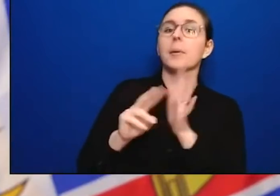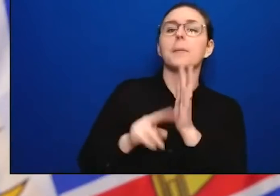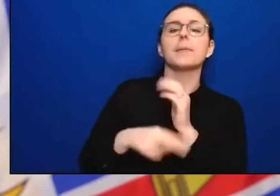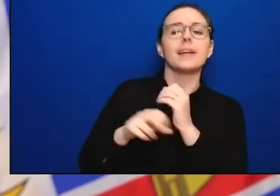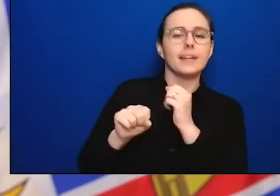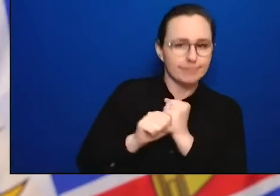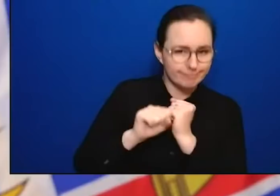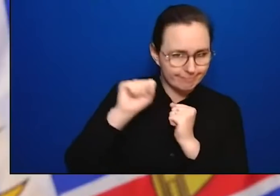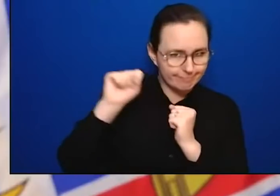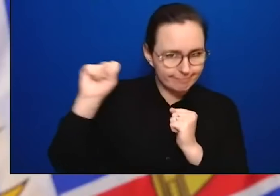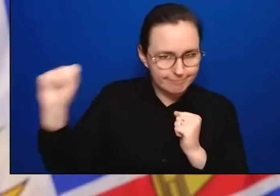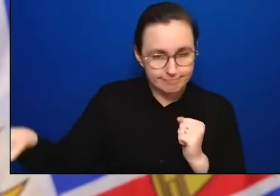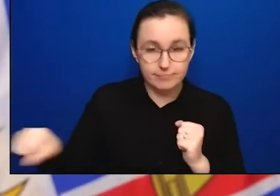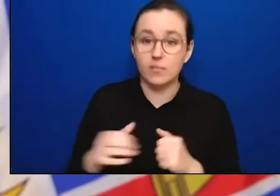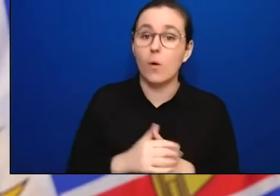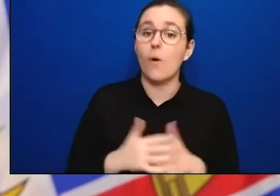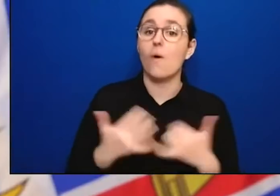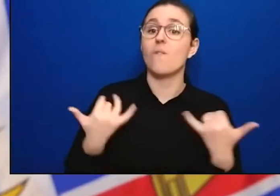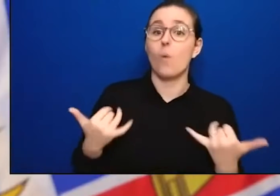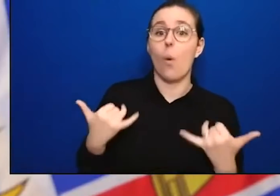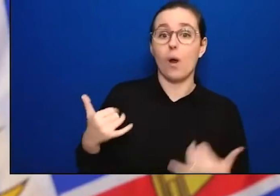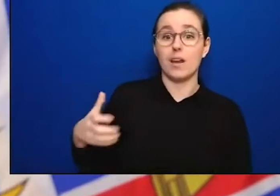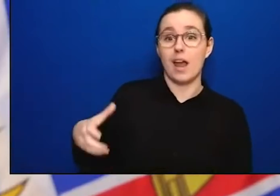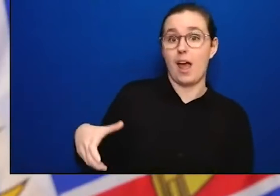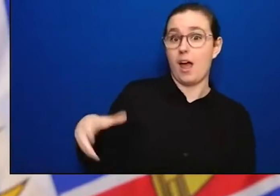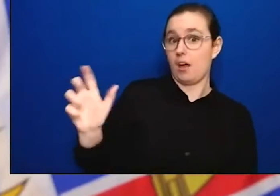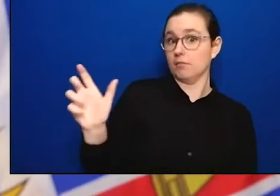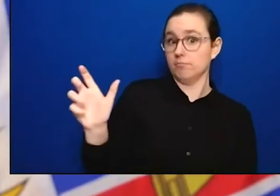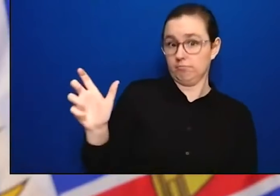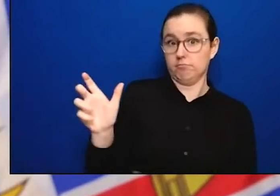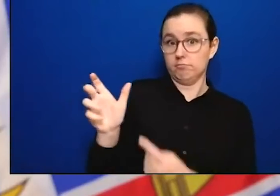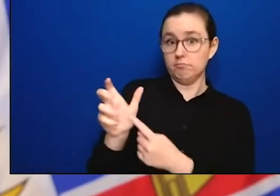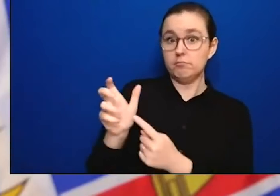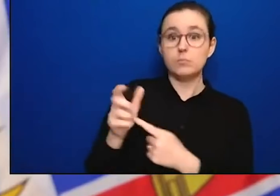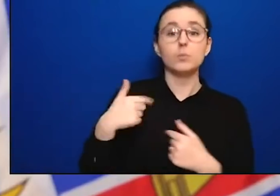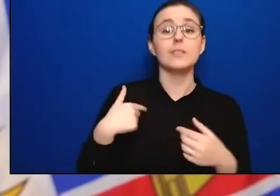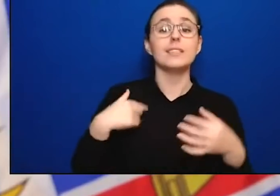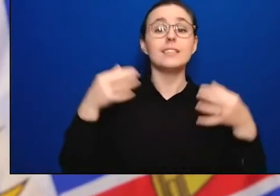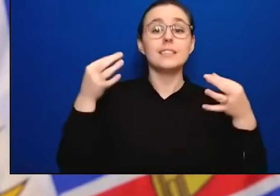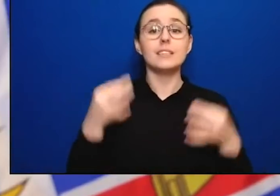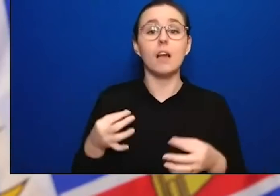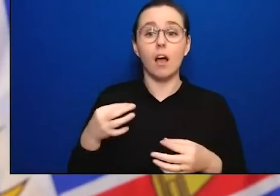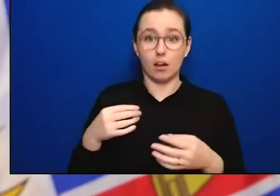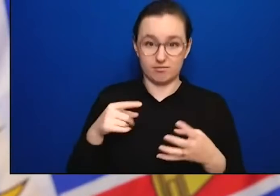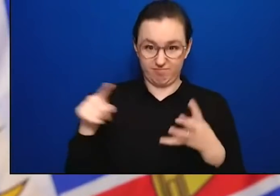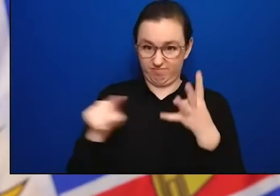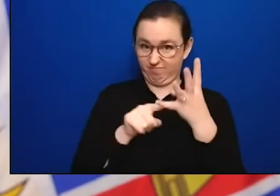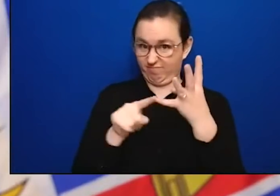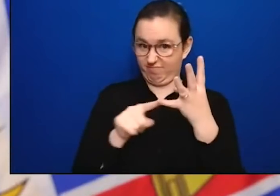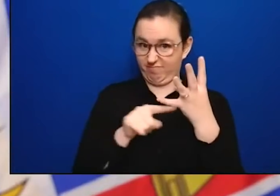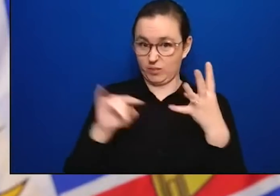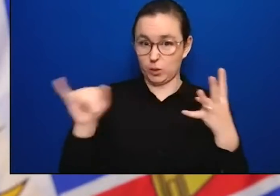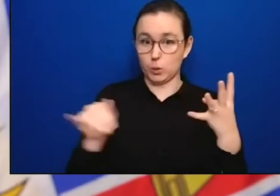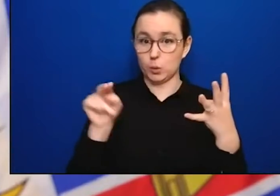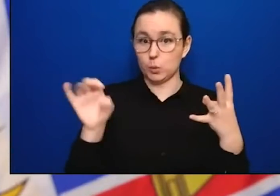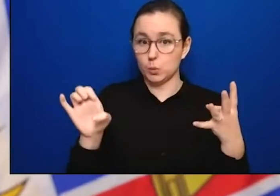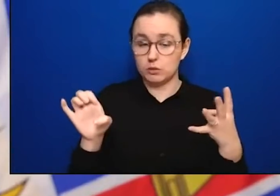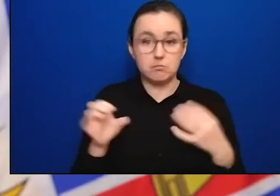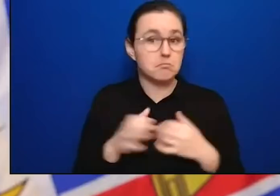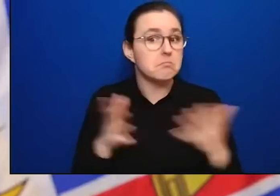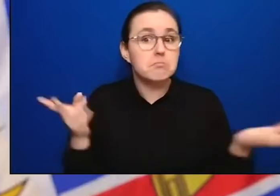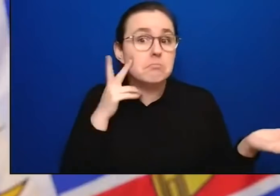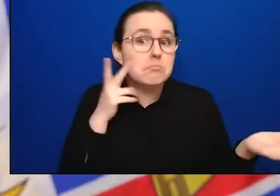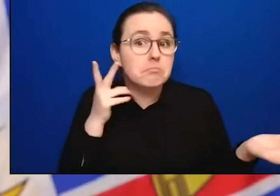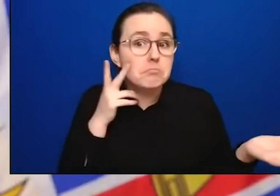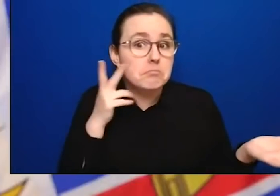Omicron, of course, has meant that it's extended and changed once again. So it is important right now. I've said till the